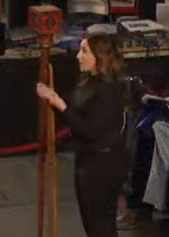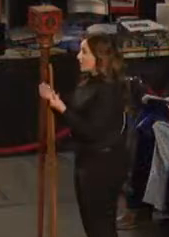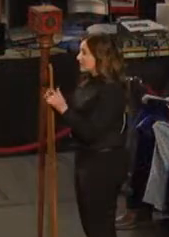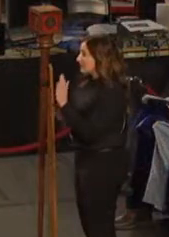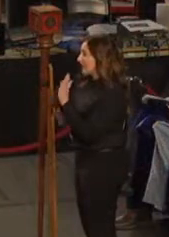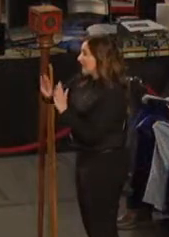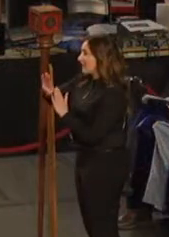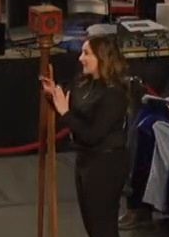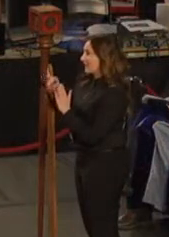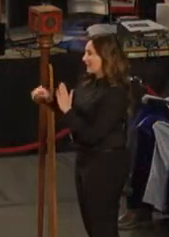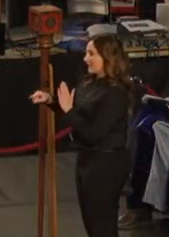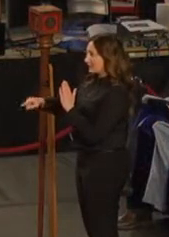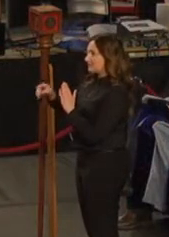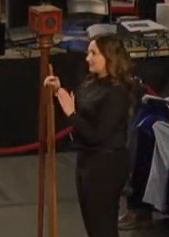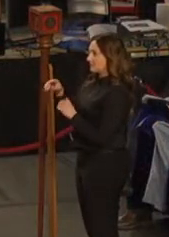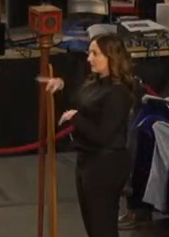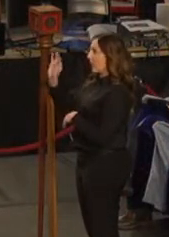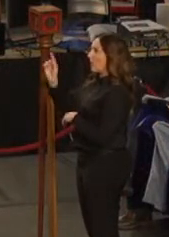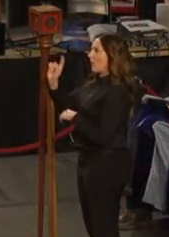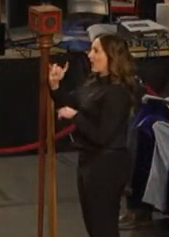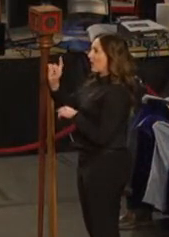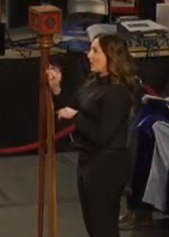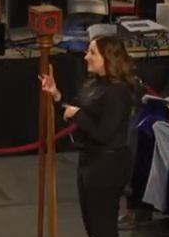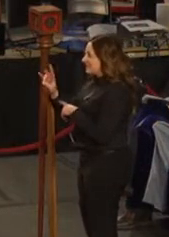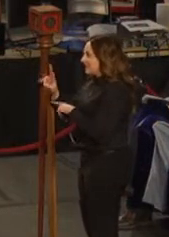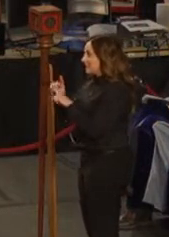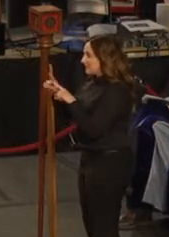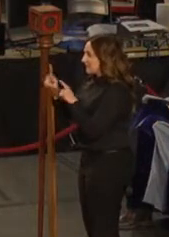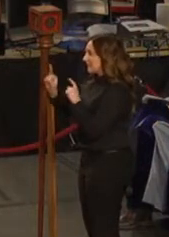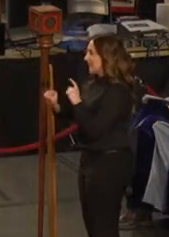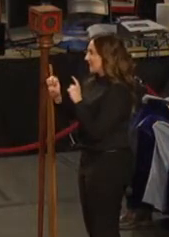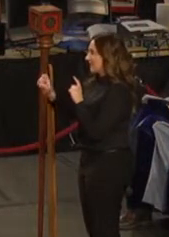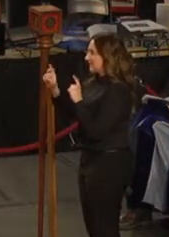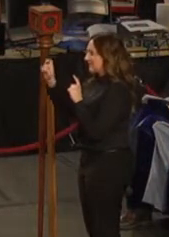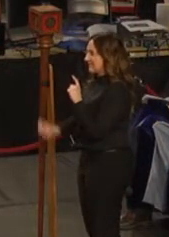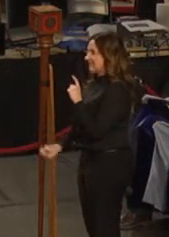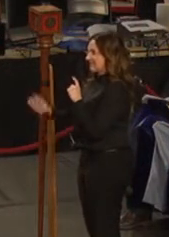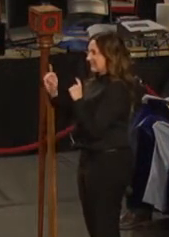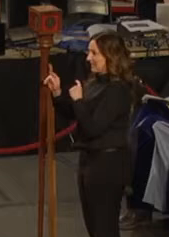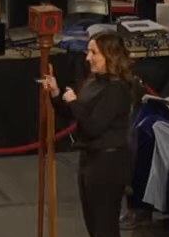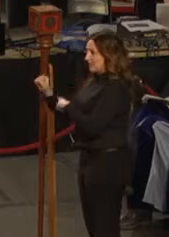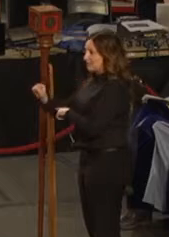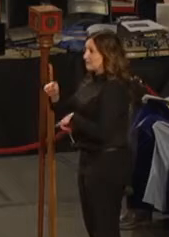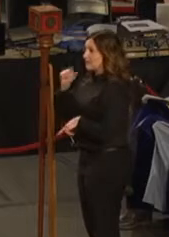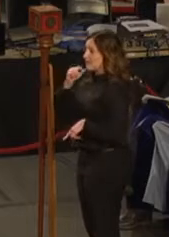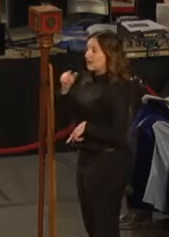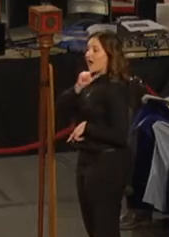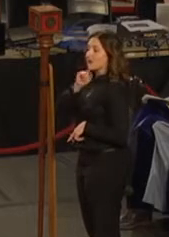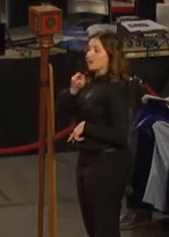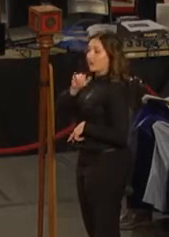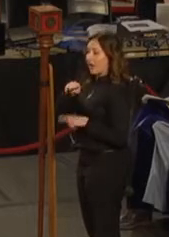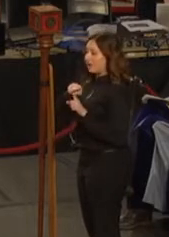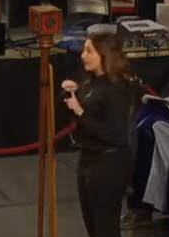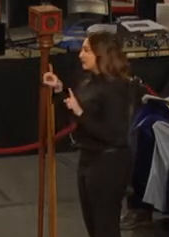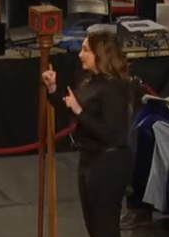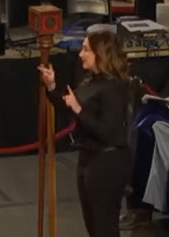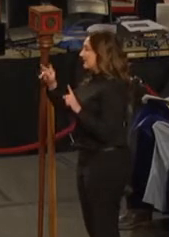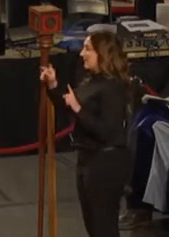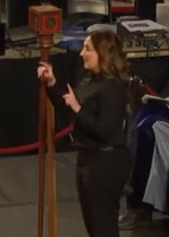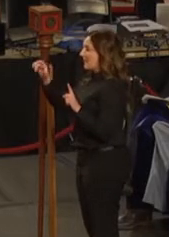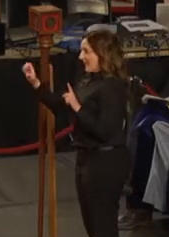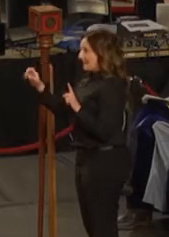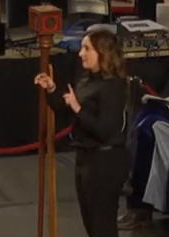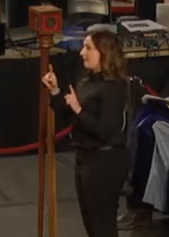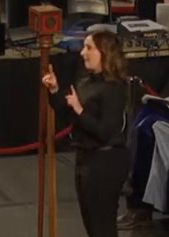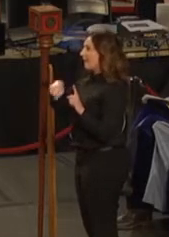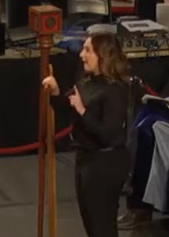as master builders can be found across 7 Southeast Texas counties, from Galveston Bay to Sabine Lake and points